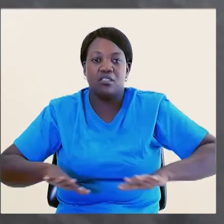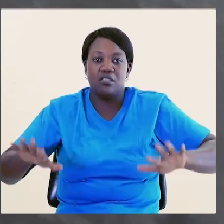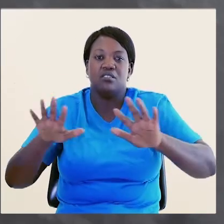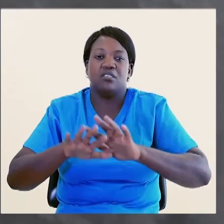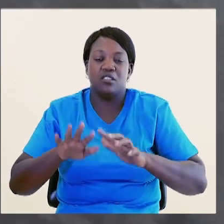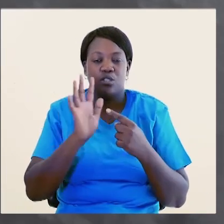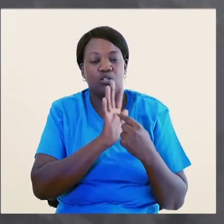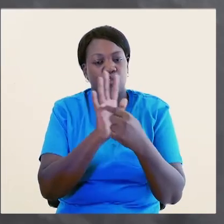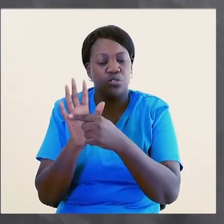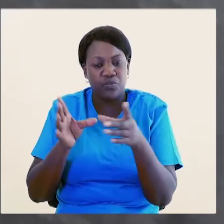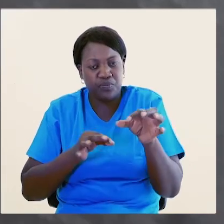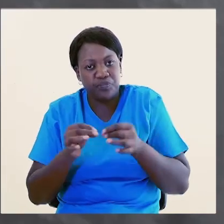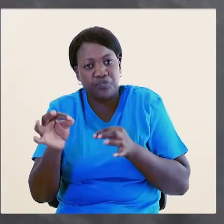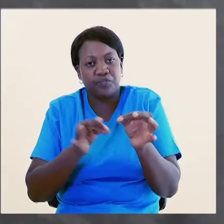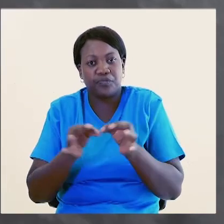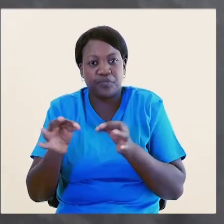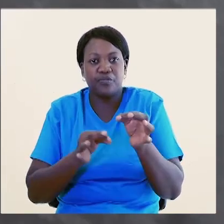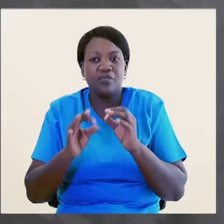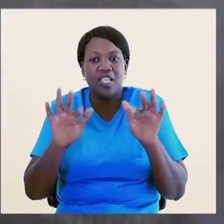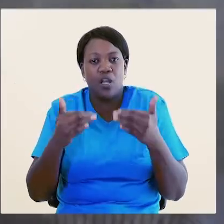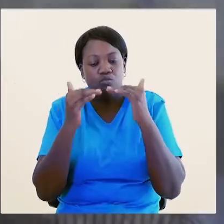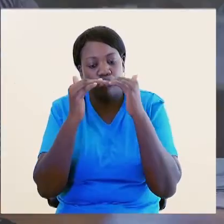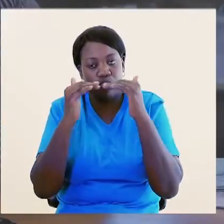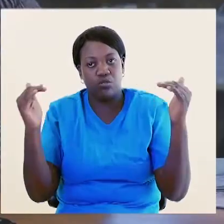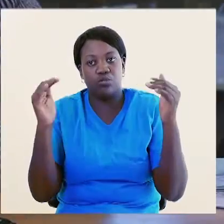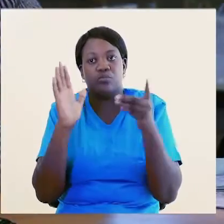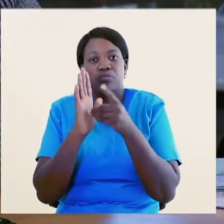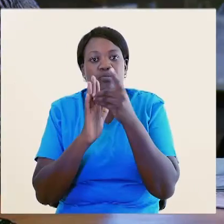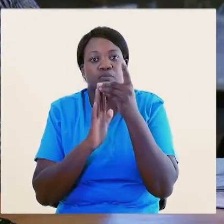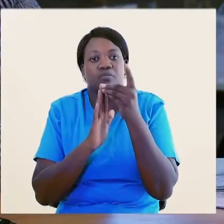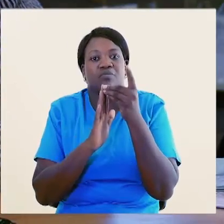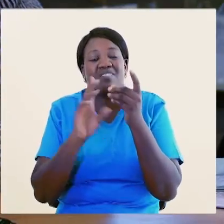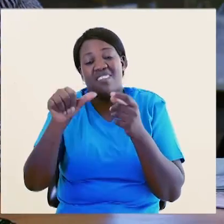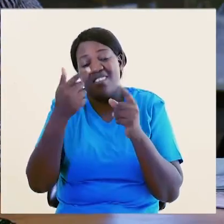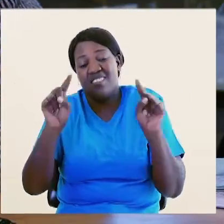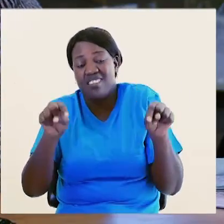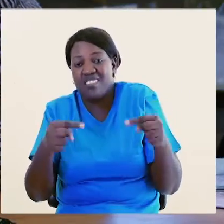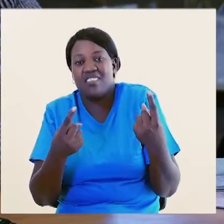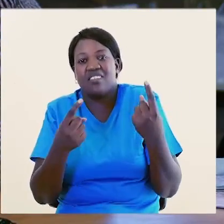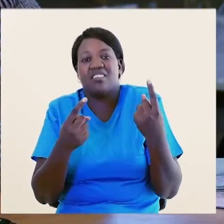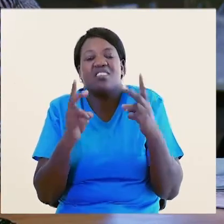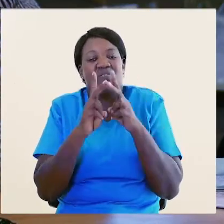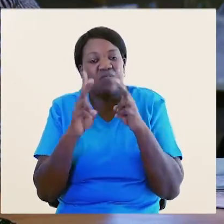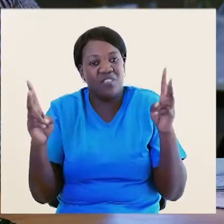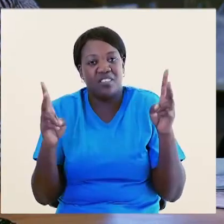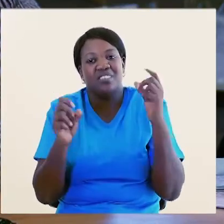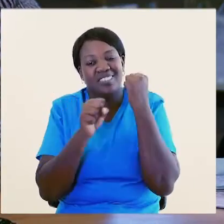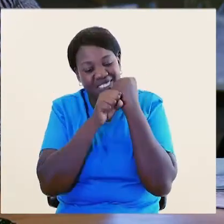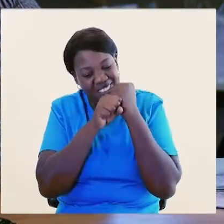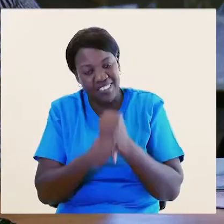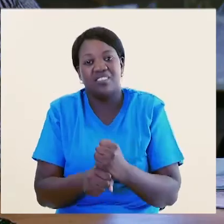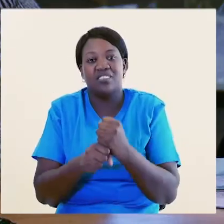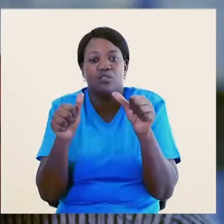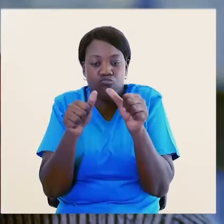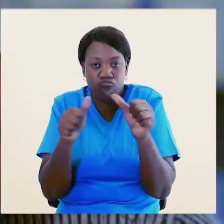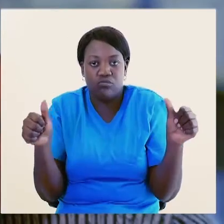indicators to describe a country's level of development. But other aspects of development are very difficult to